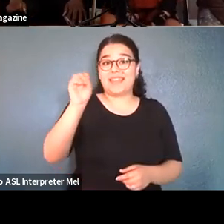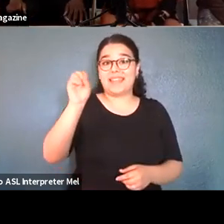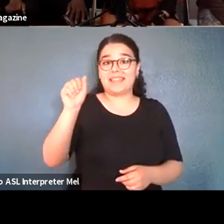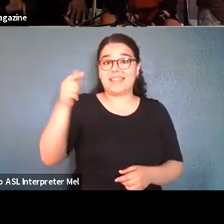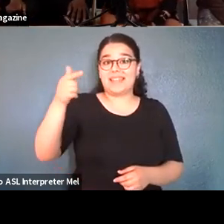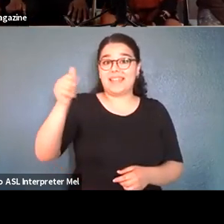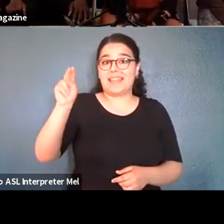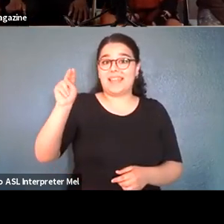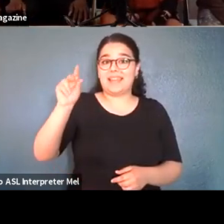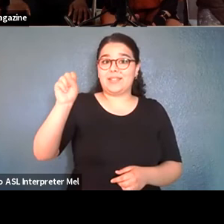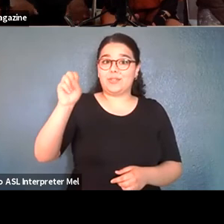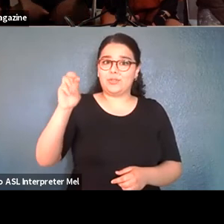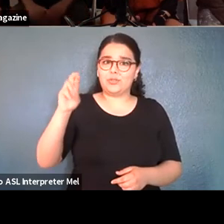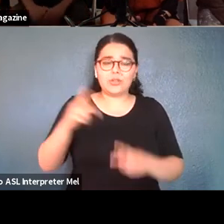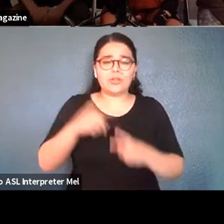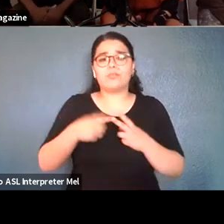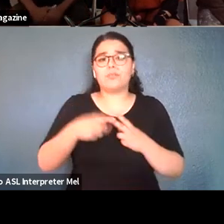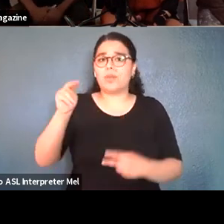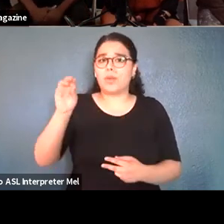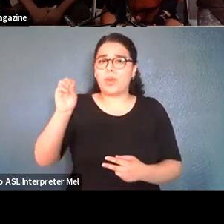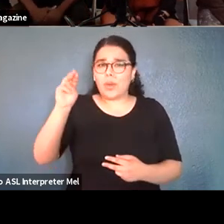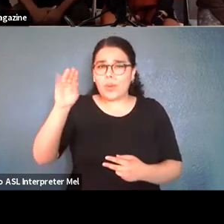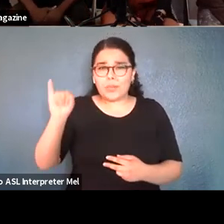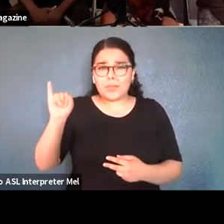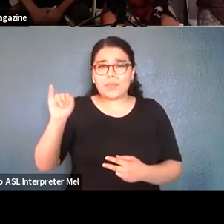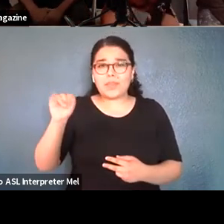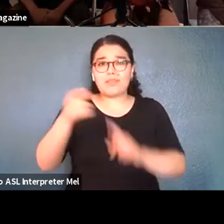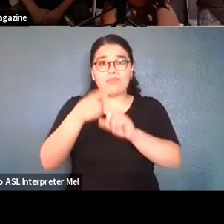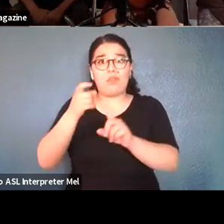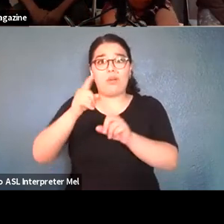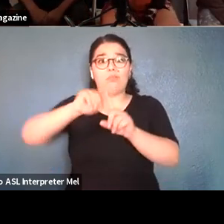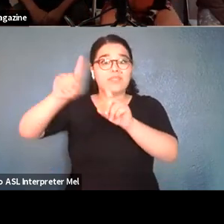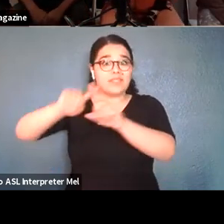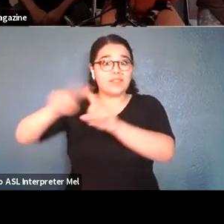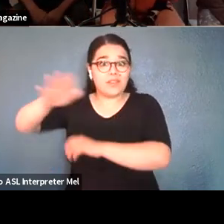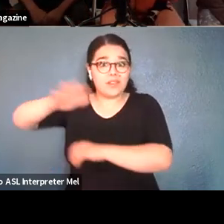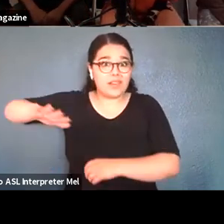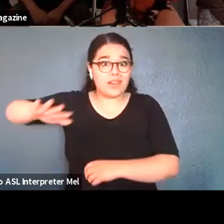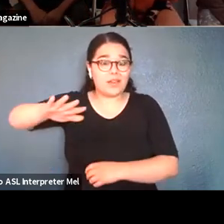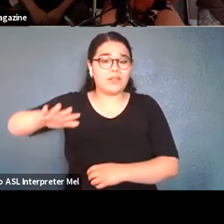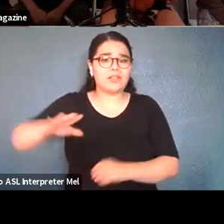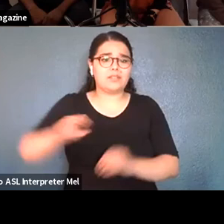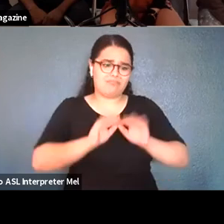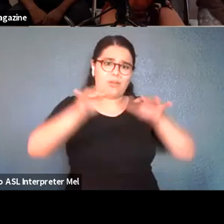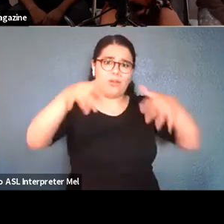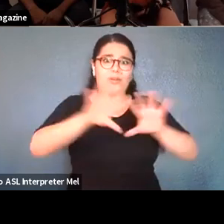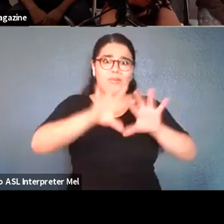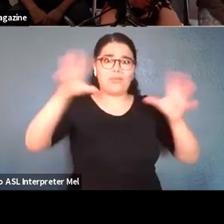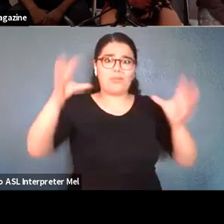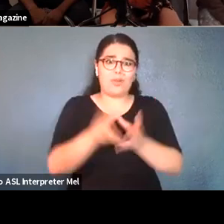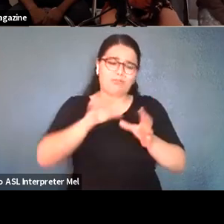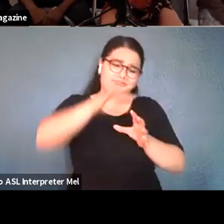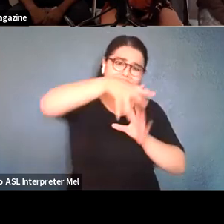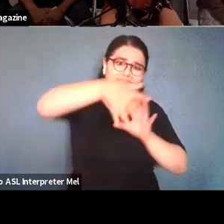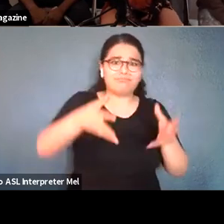Nomi and folks in Talana and other folks all across Mama Earth. But the bottom line